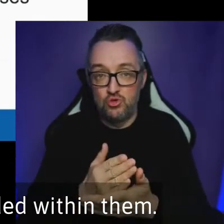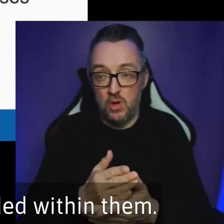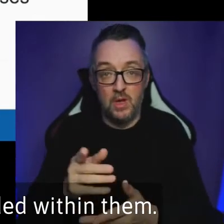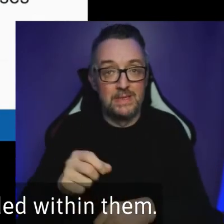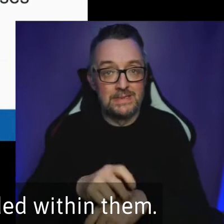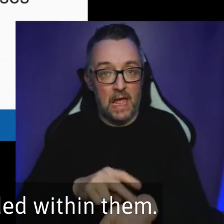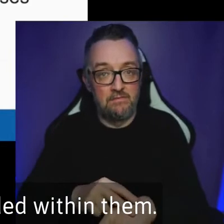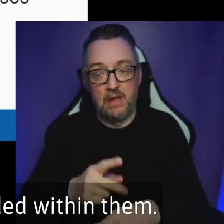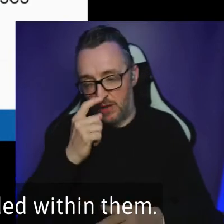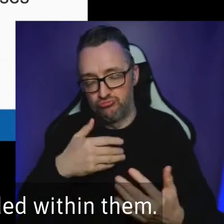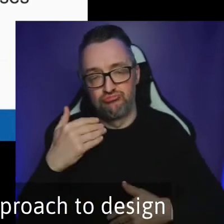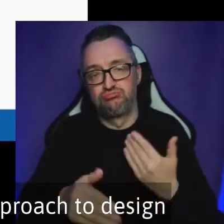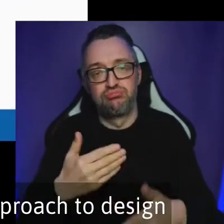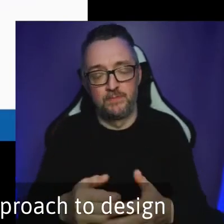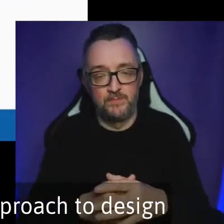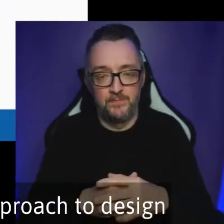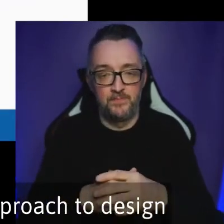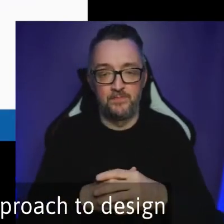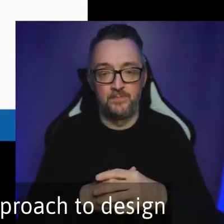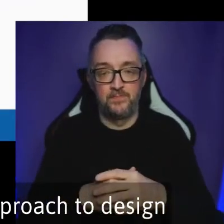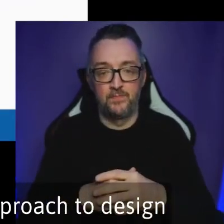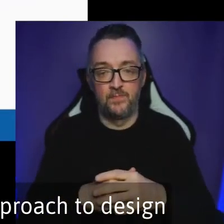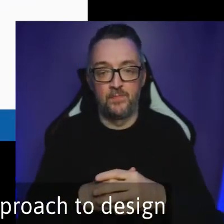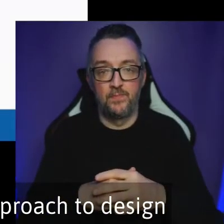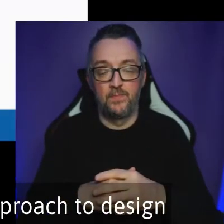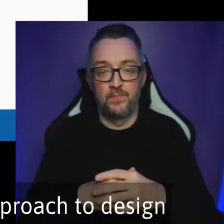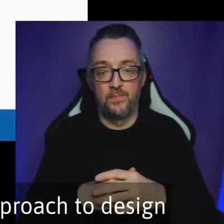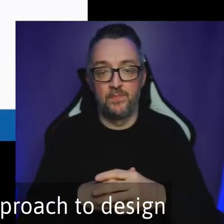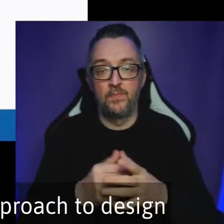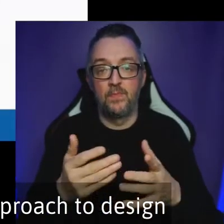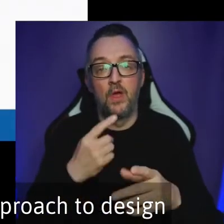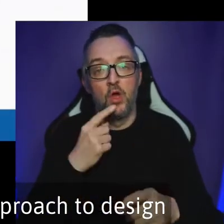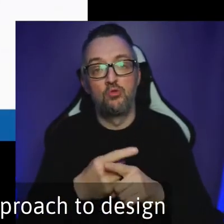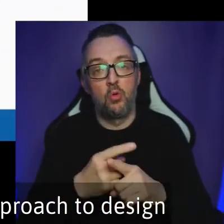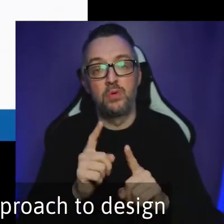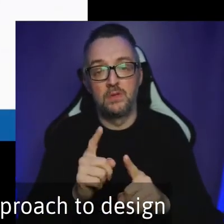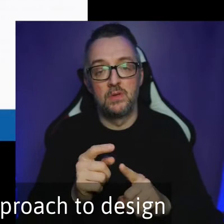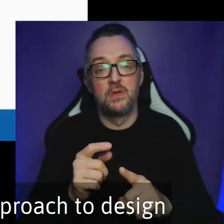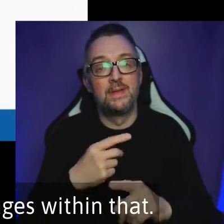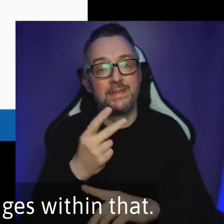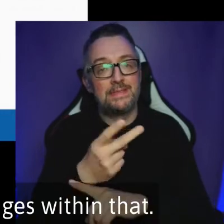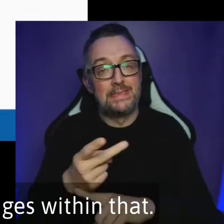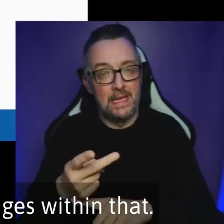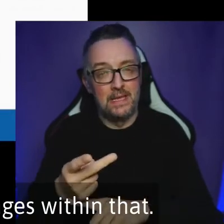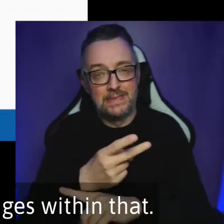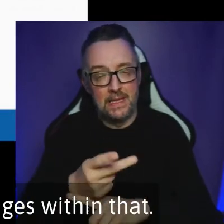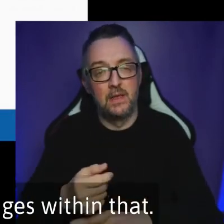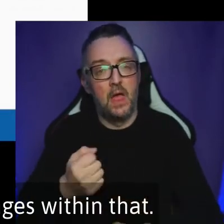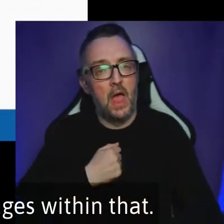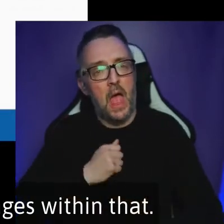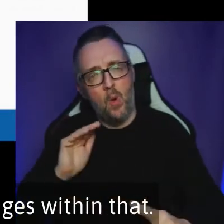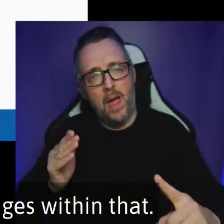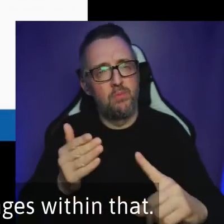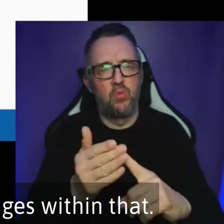within there. Okay, so I'm going to talk a little bit about our approach to design